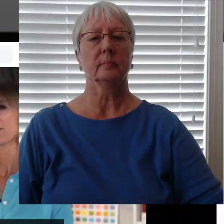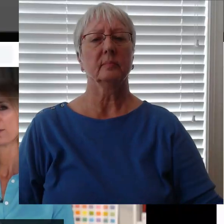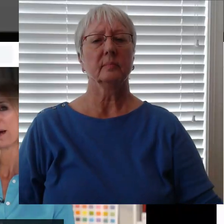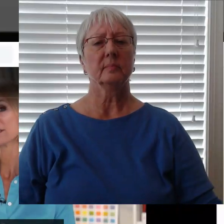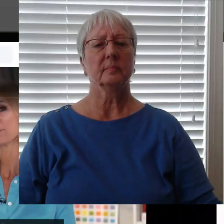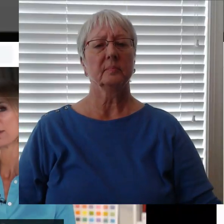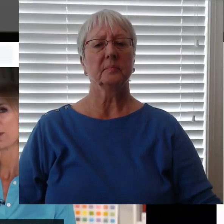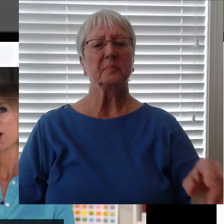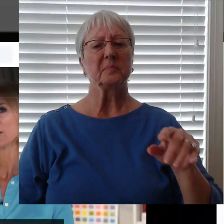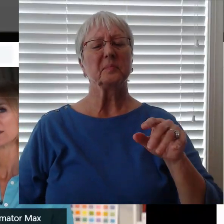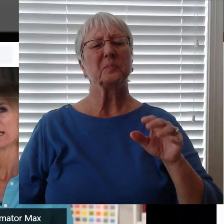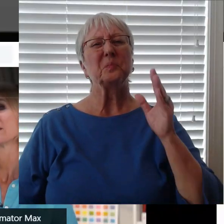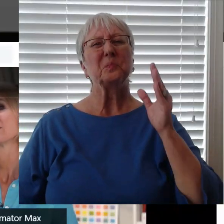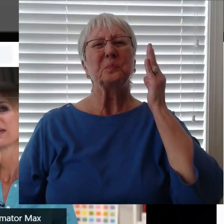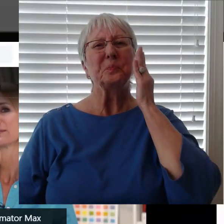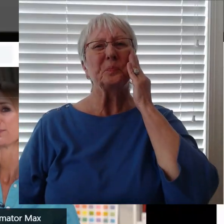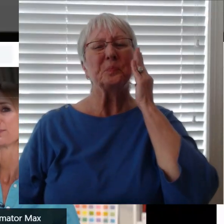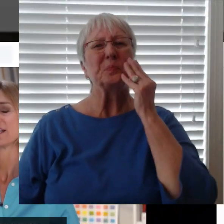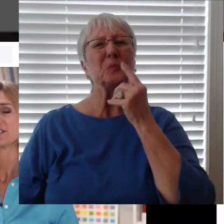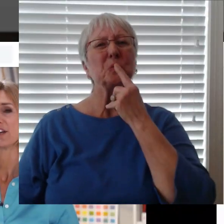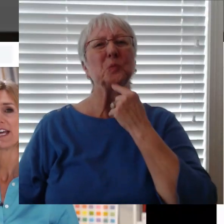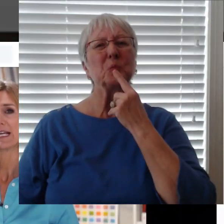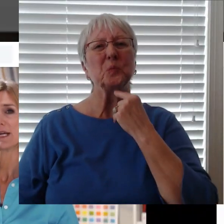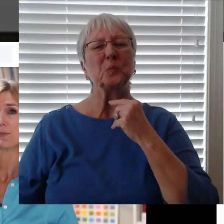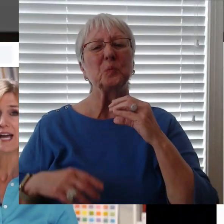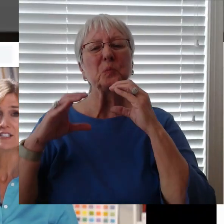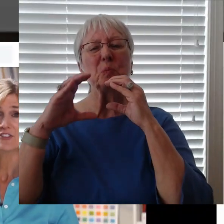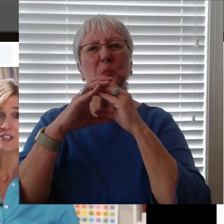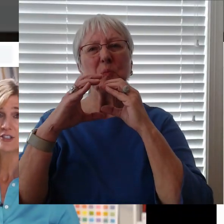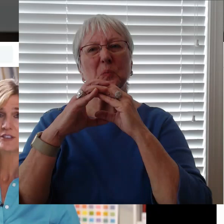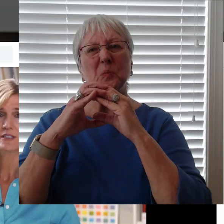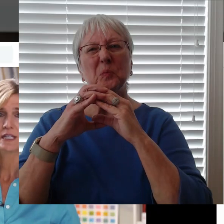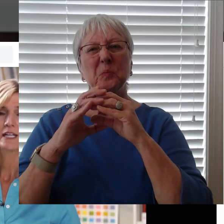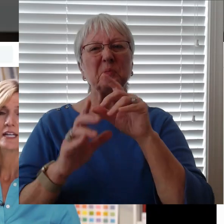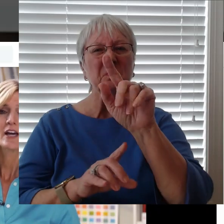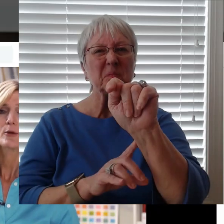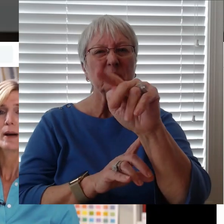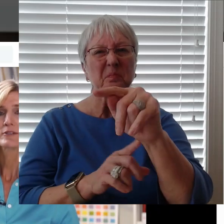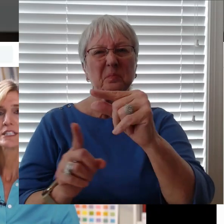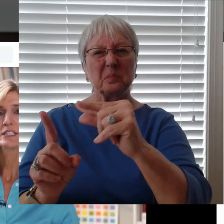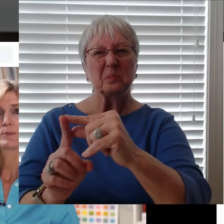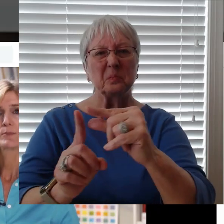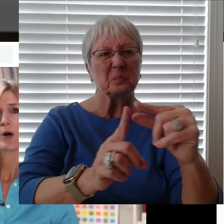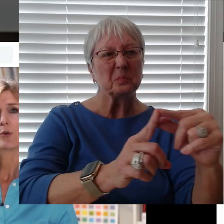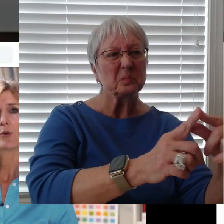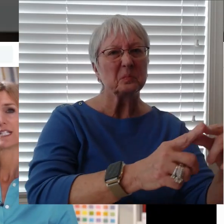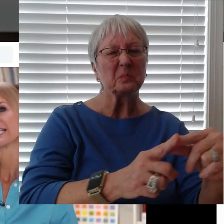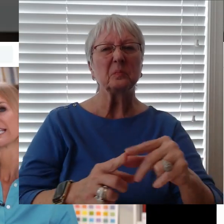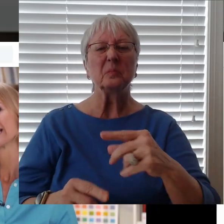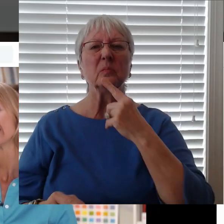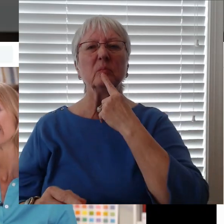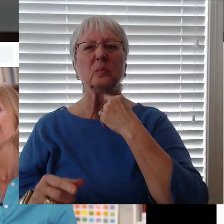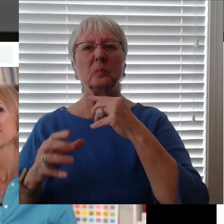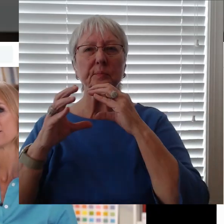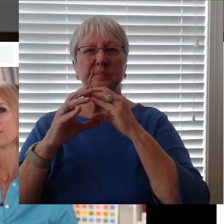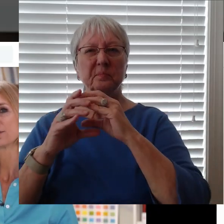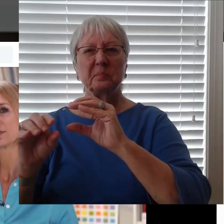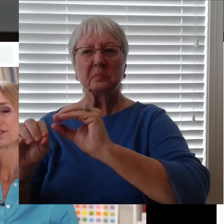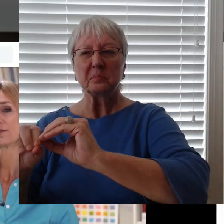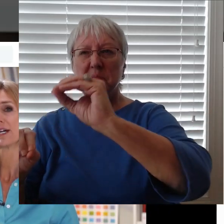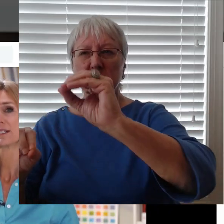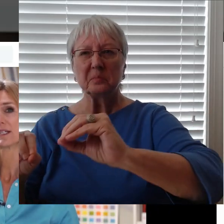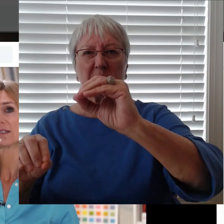Have you ever followed the bouncing red ball, made famous by legendary animator Max Fleischer? The bouncing red ball was a technique used